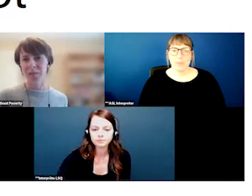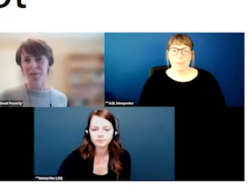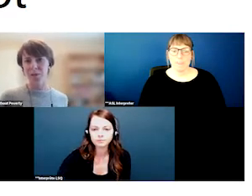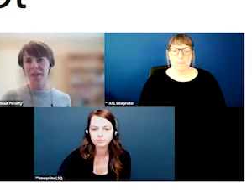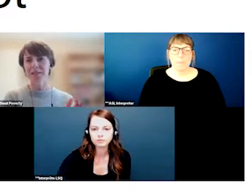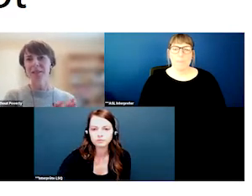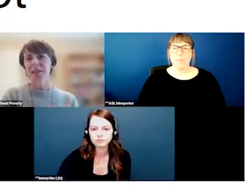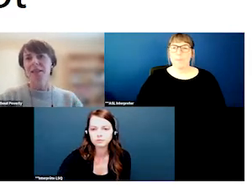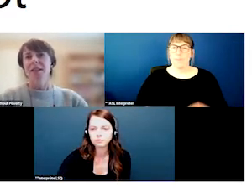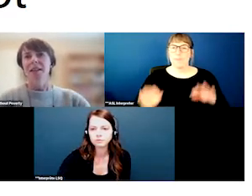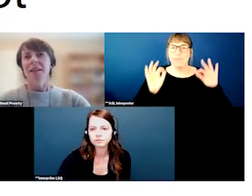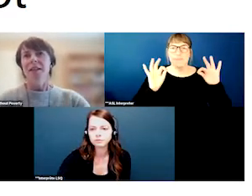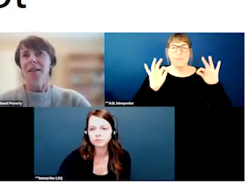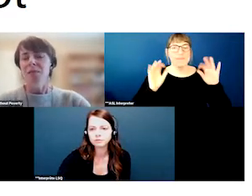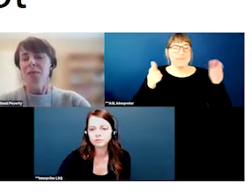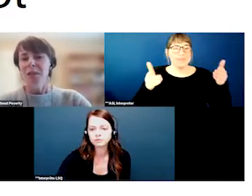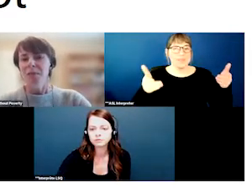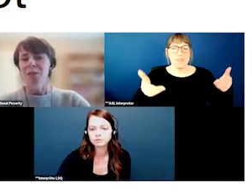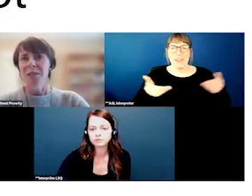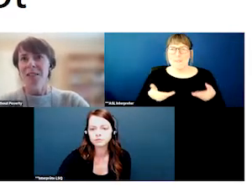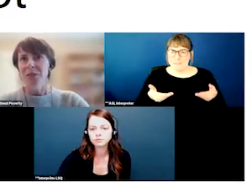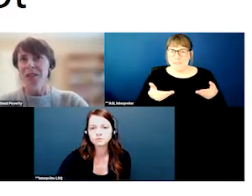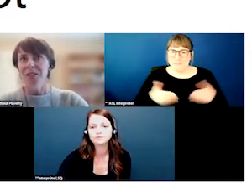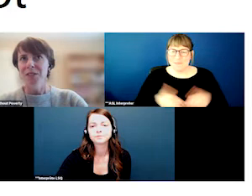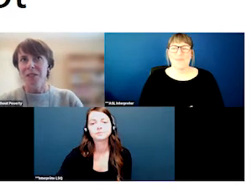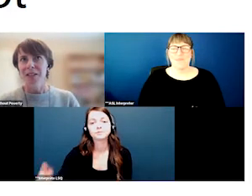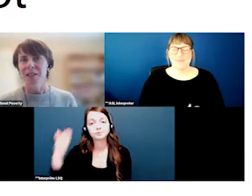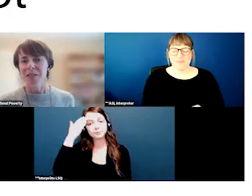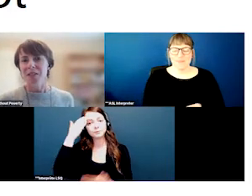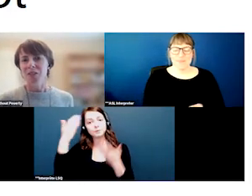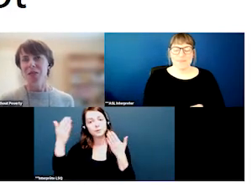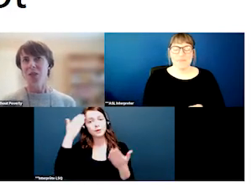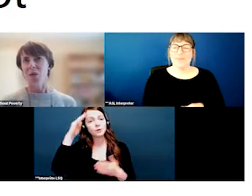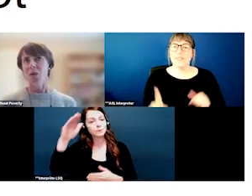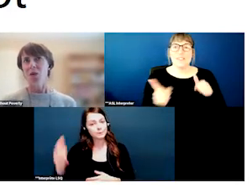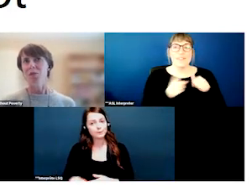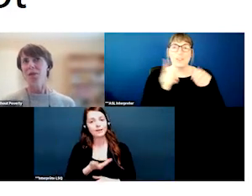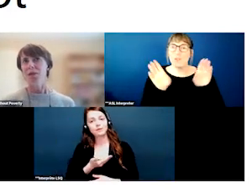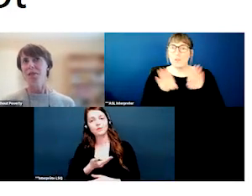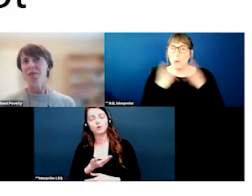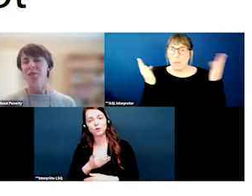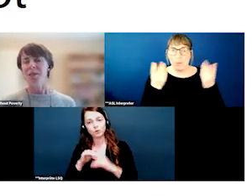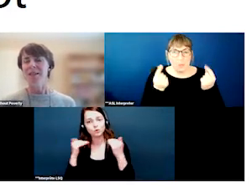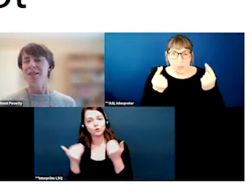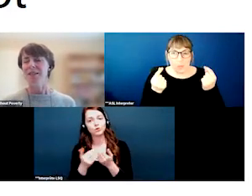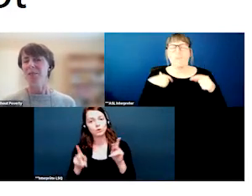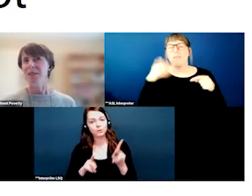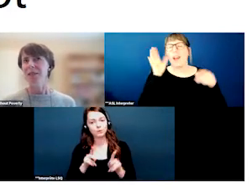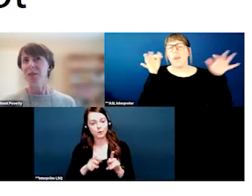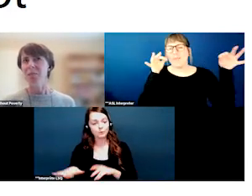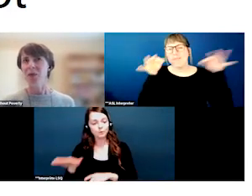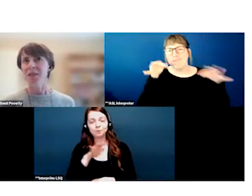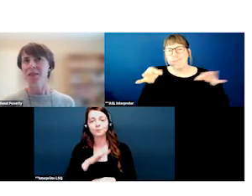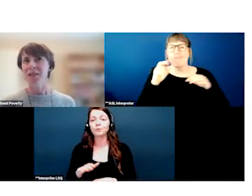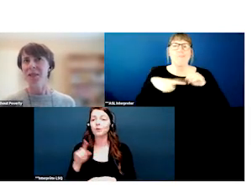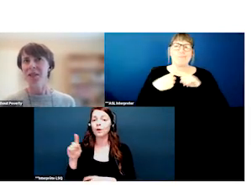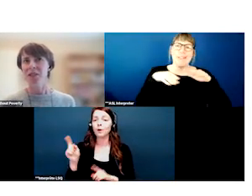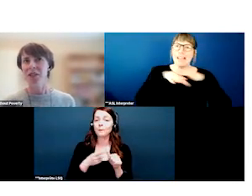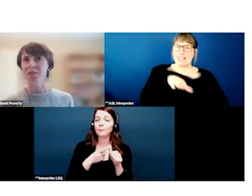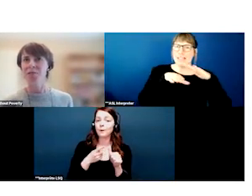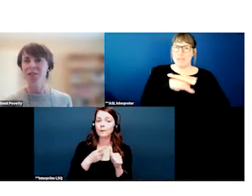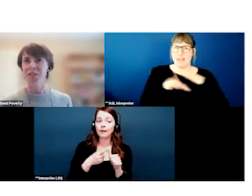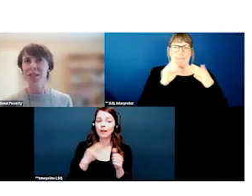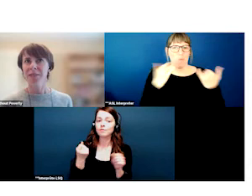So welcome, everyone. One of the first things we're going to do here is I'll just go over some of the accessibility components and